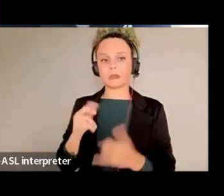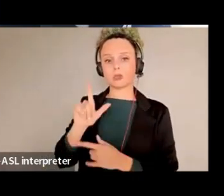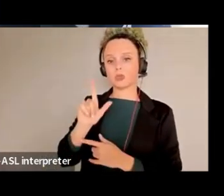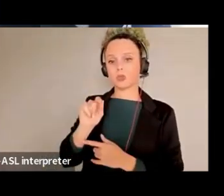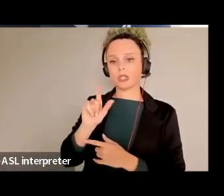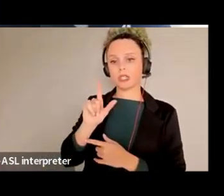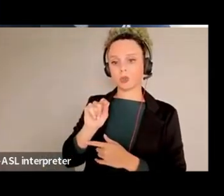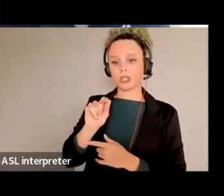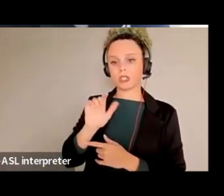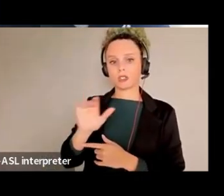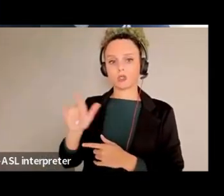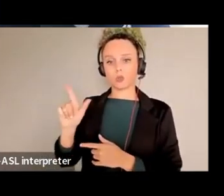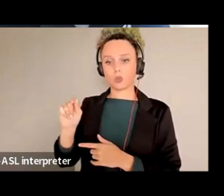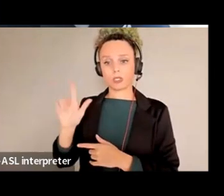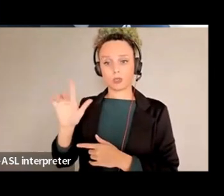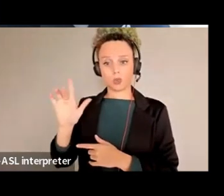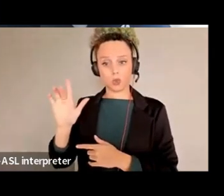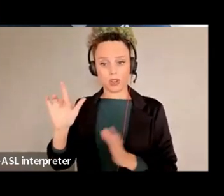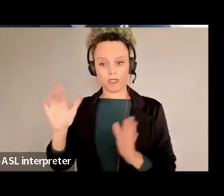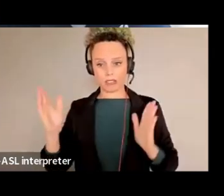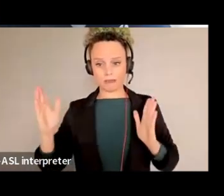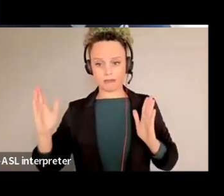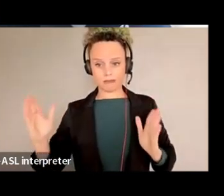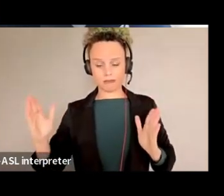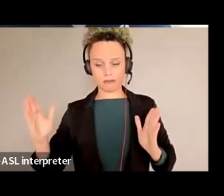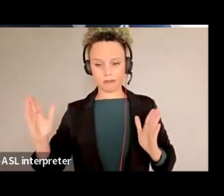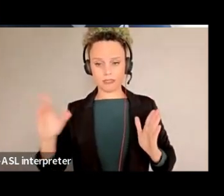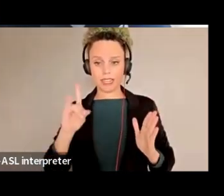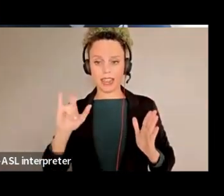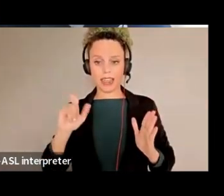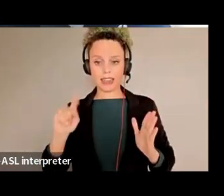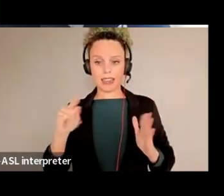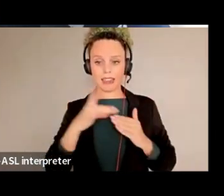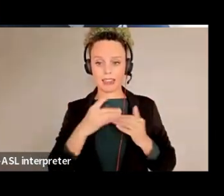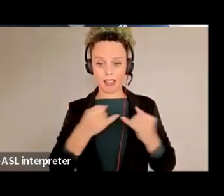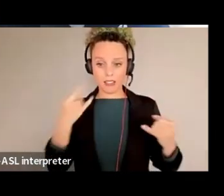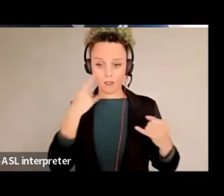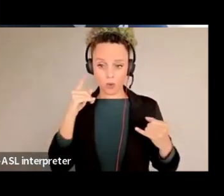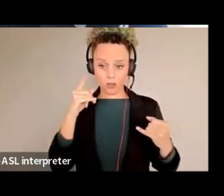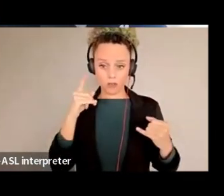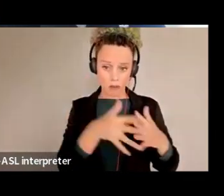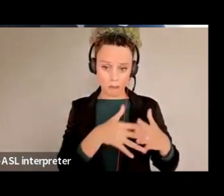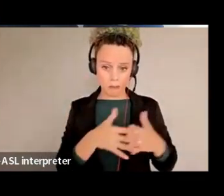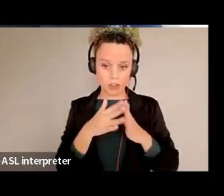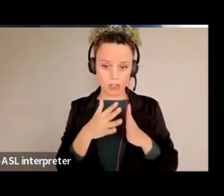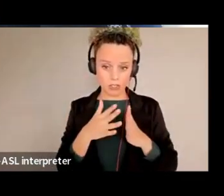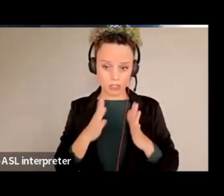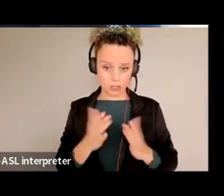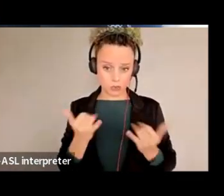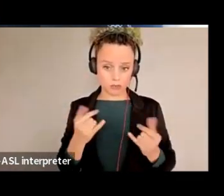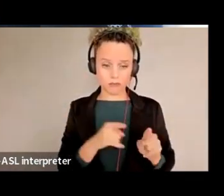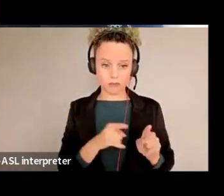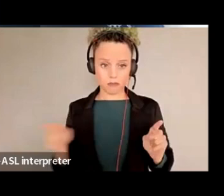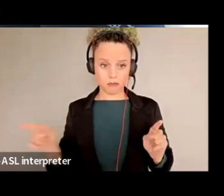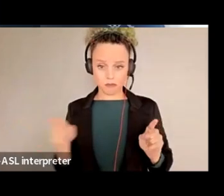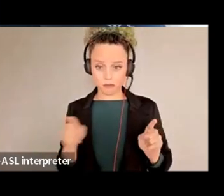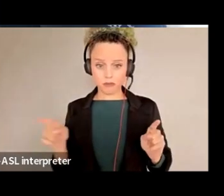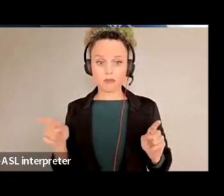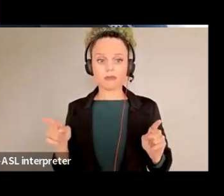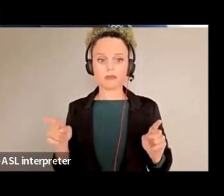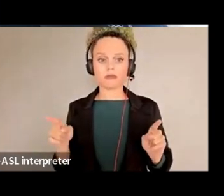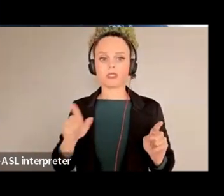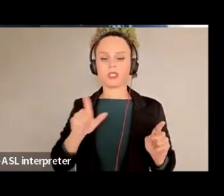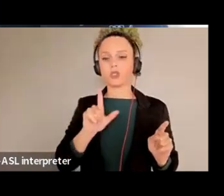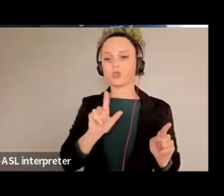their guidelines. So right now we are in the 2020 to 2025